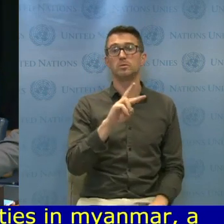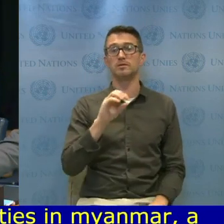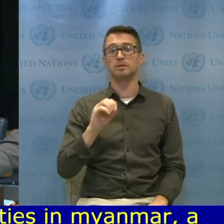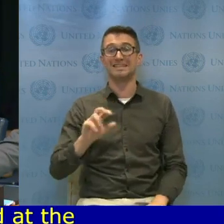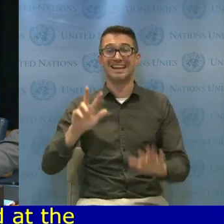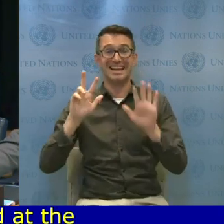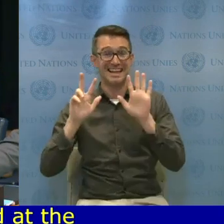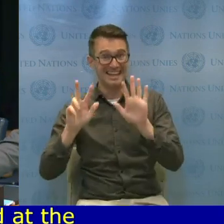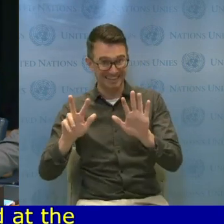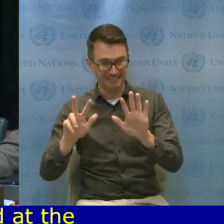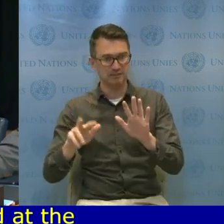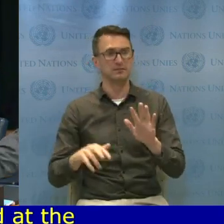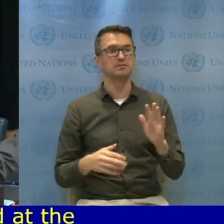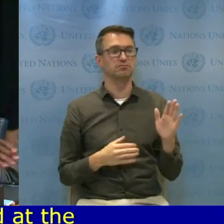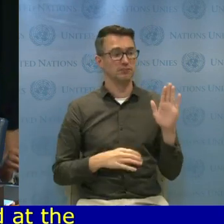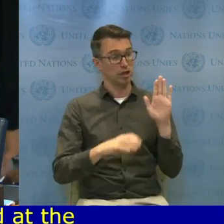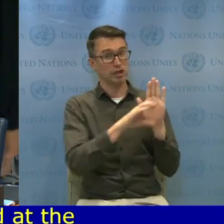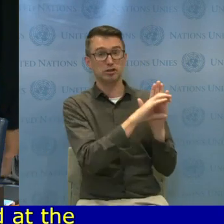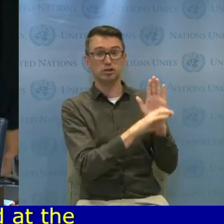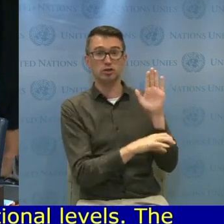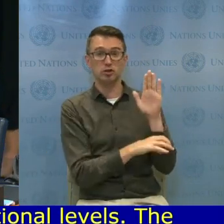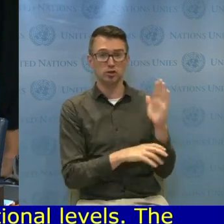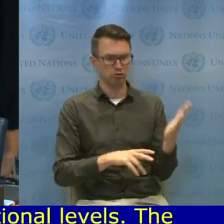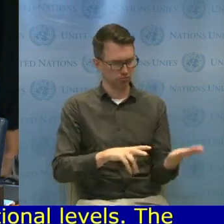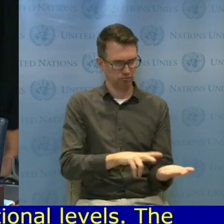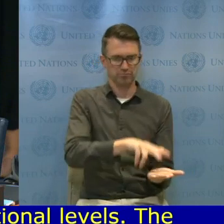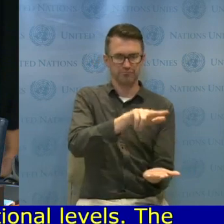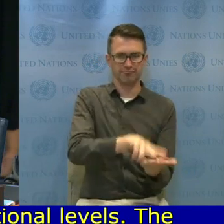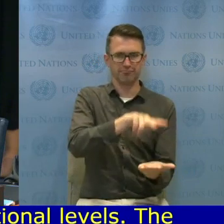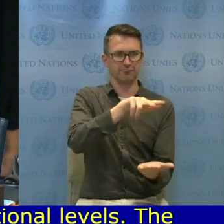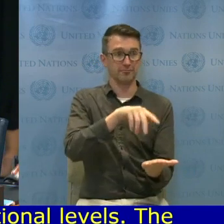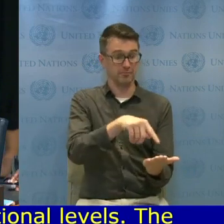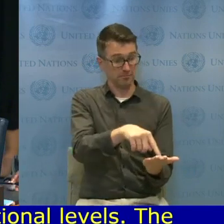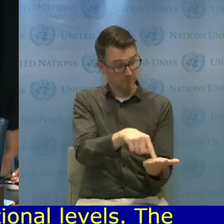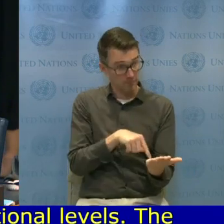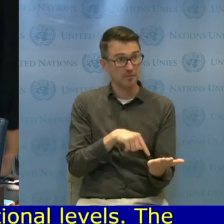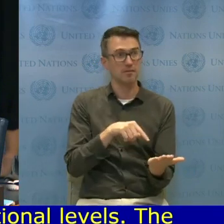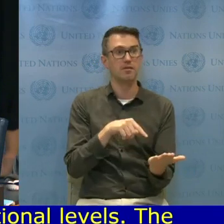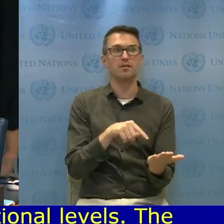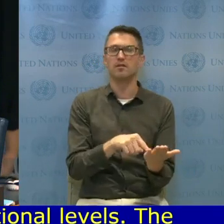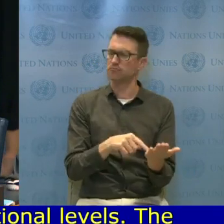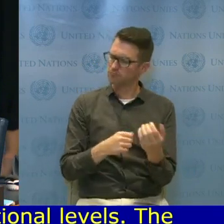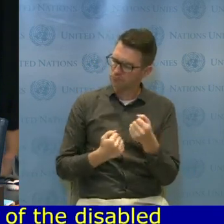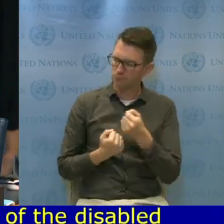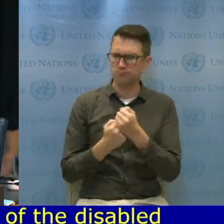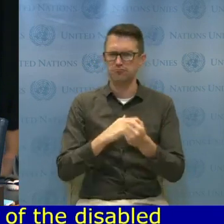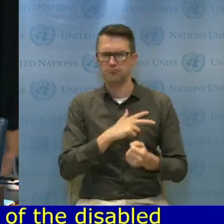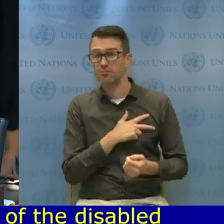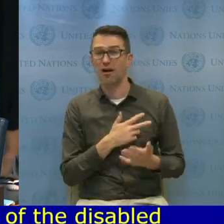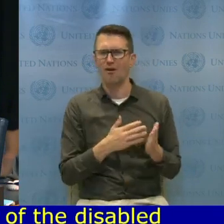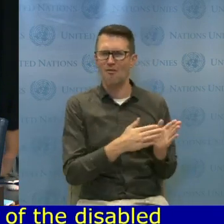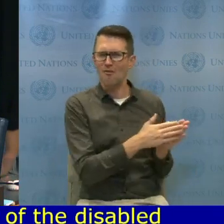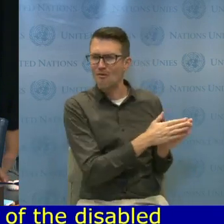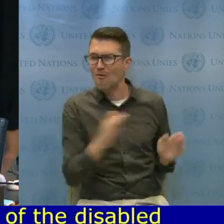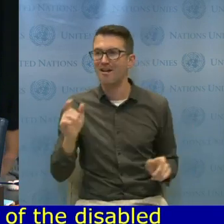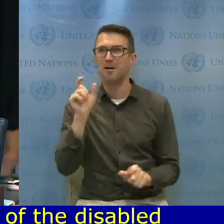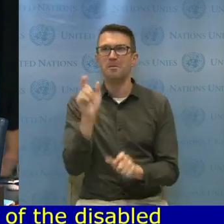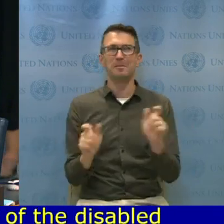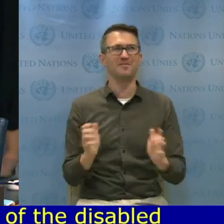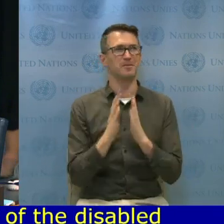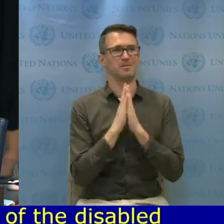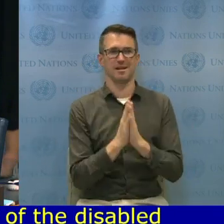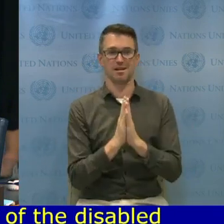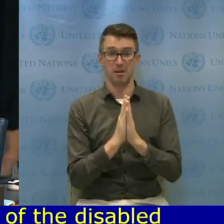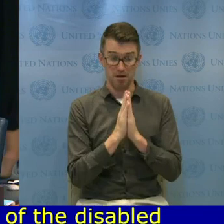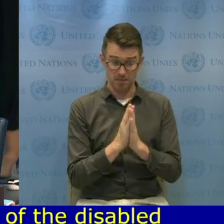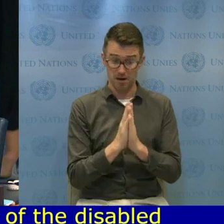equal opportunities of the disabled citizens. In 2011, the government took an important step